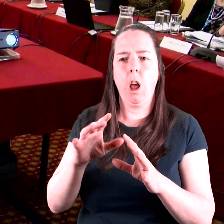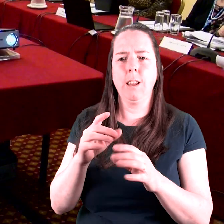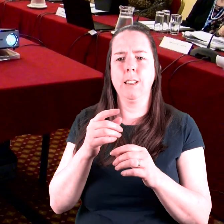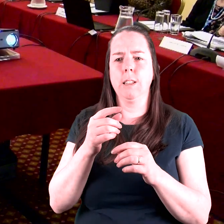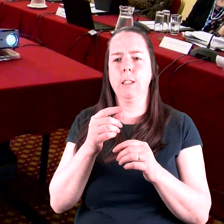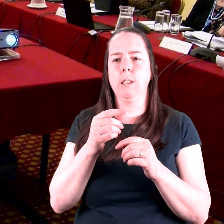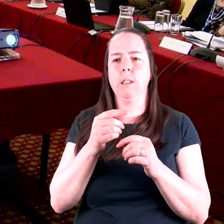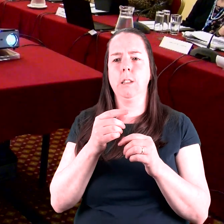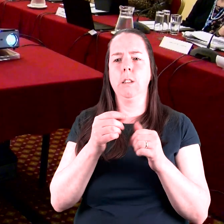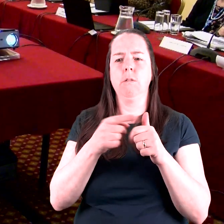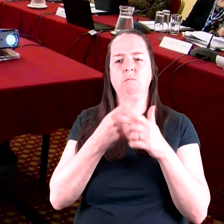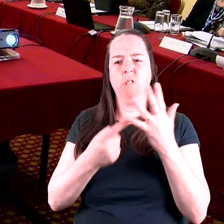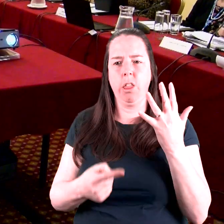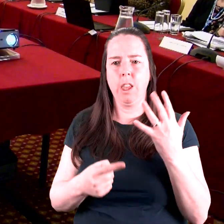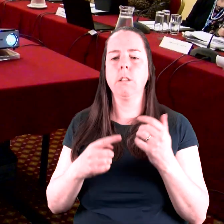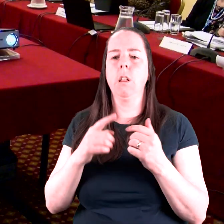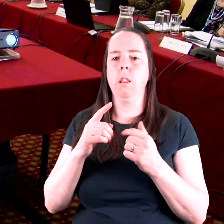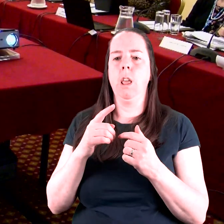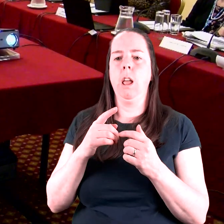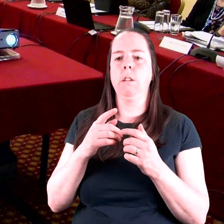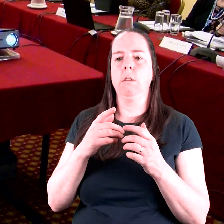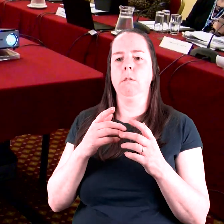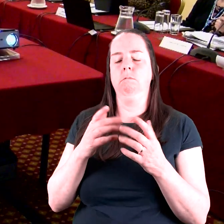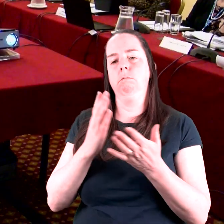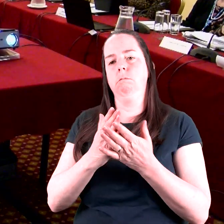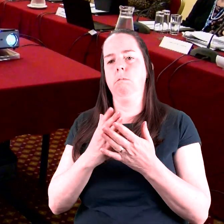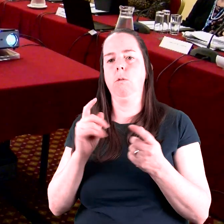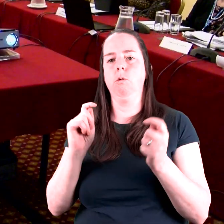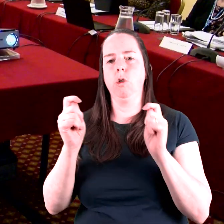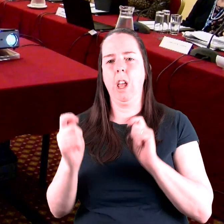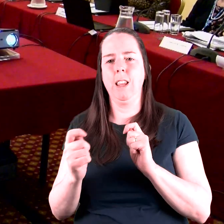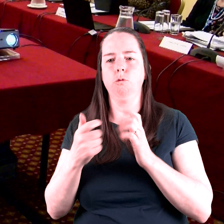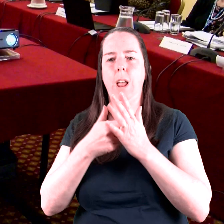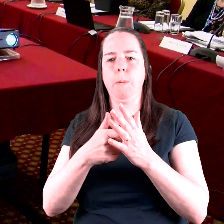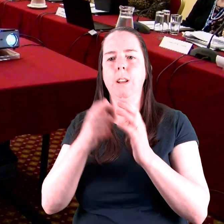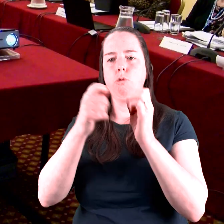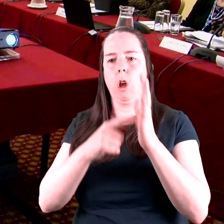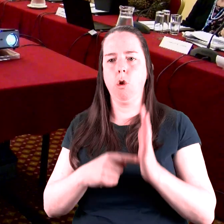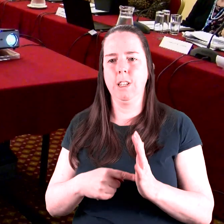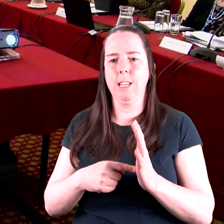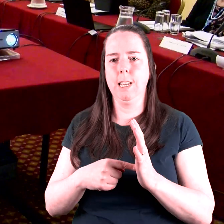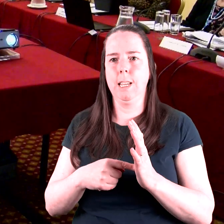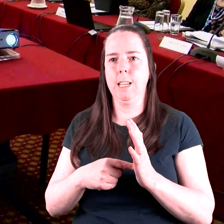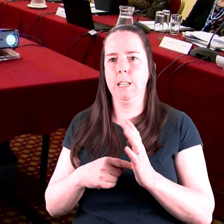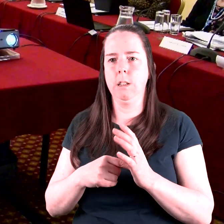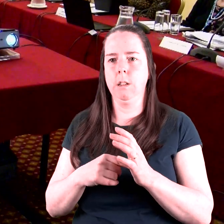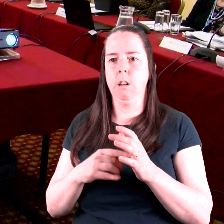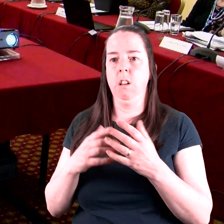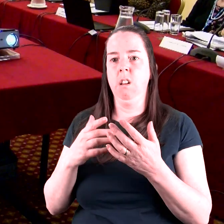some of the other things that we've heard, then obviously we'll change the recommended priorities in line with the conversation that we've just